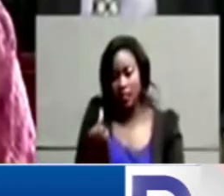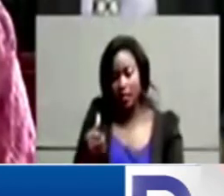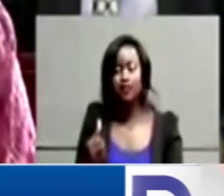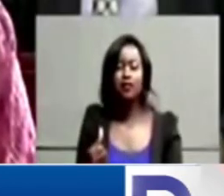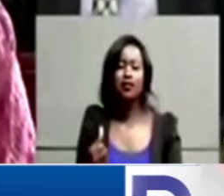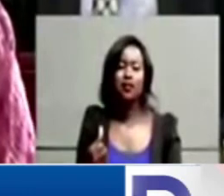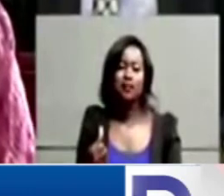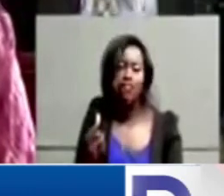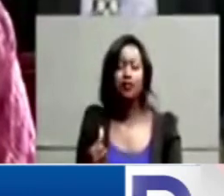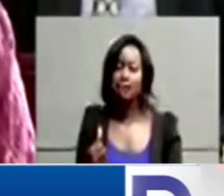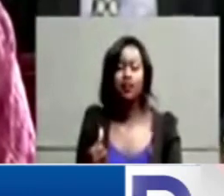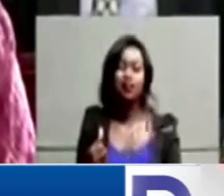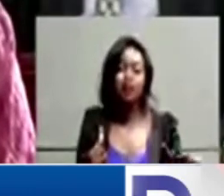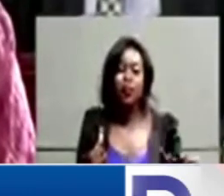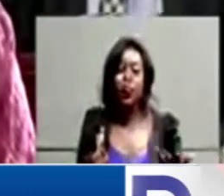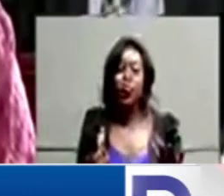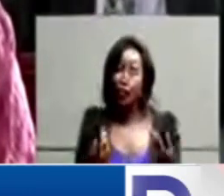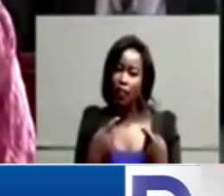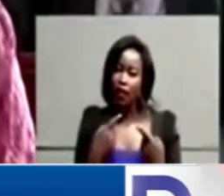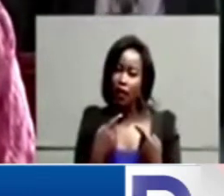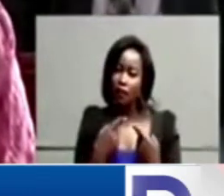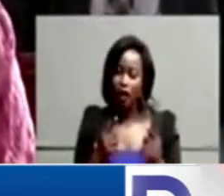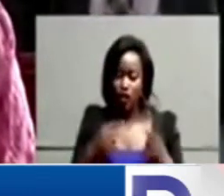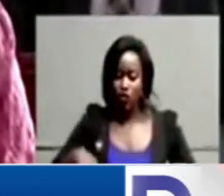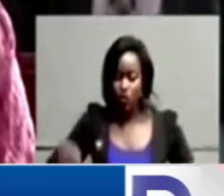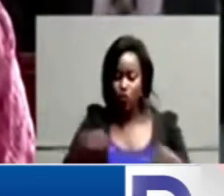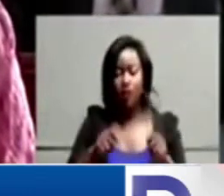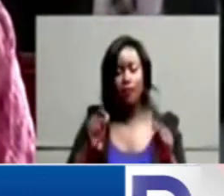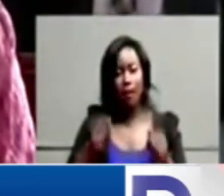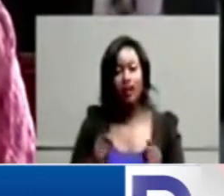What do you call it? Hexagon? What? Hexagon many?